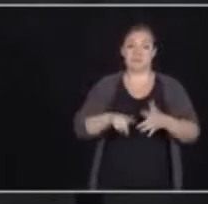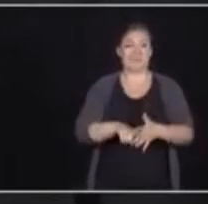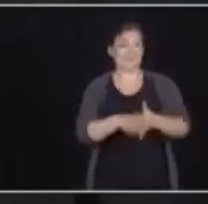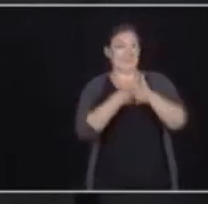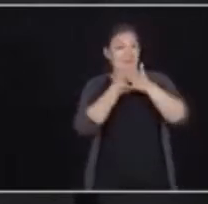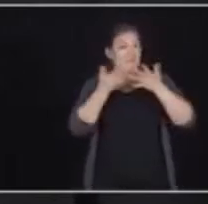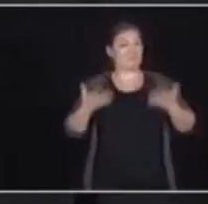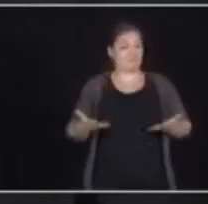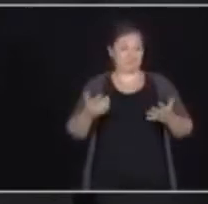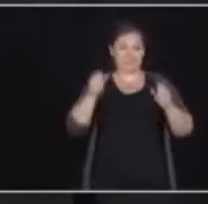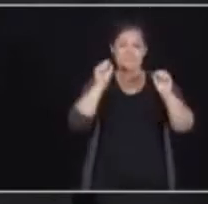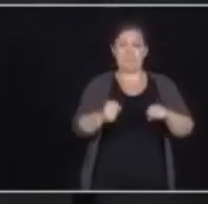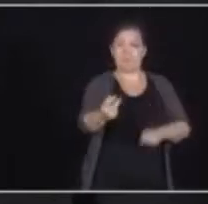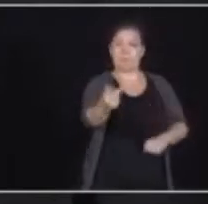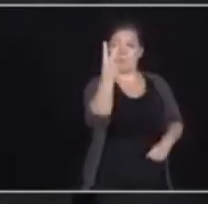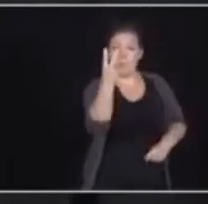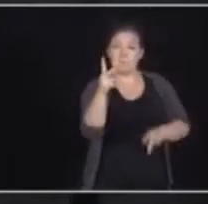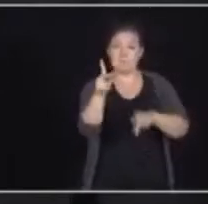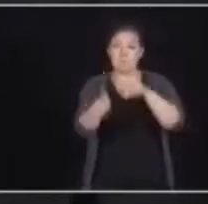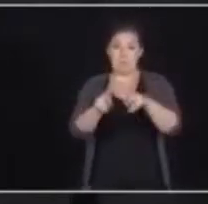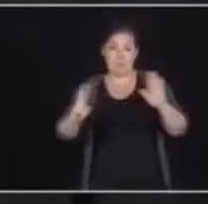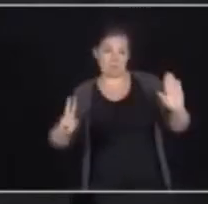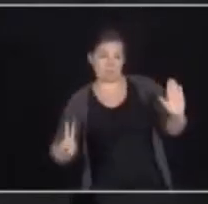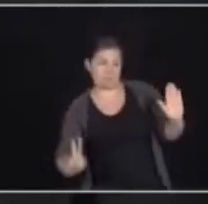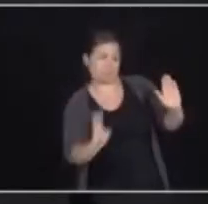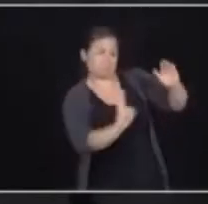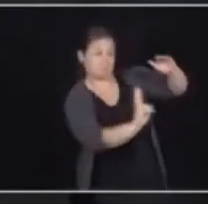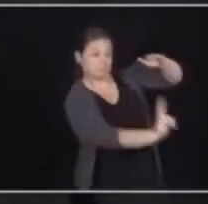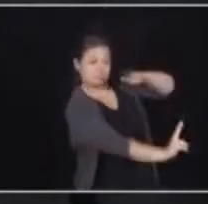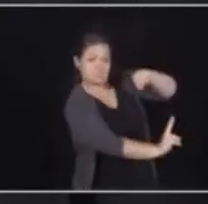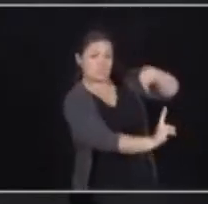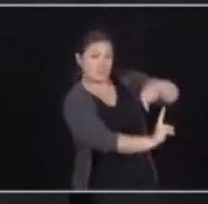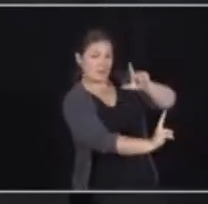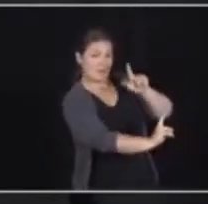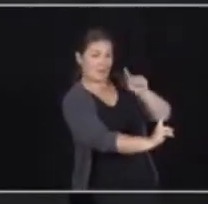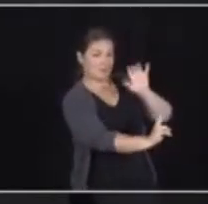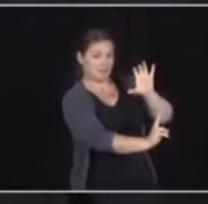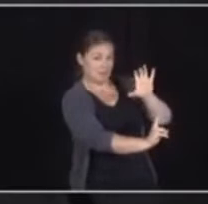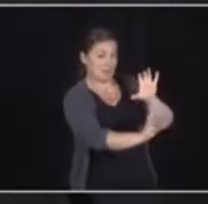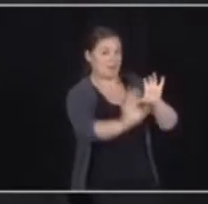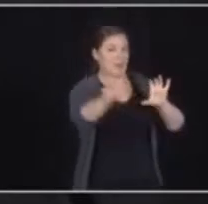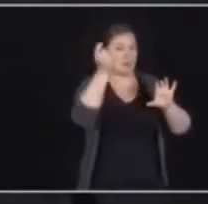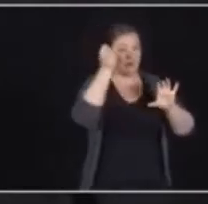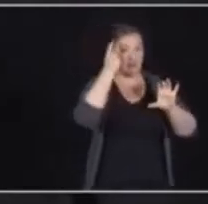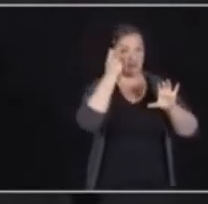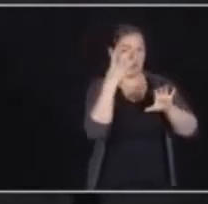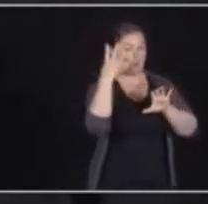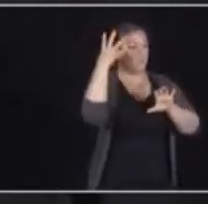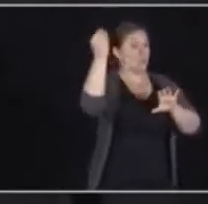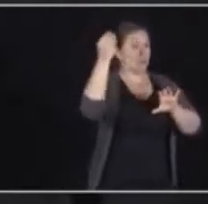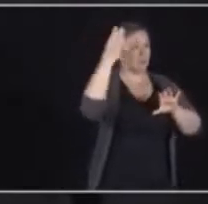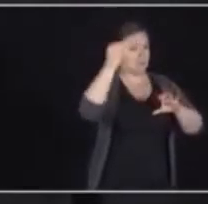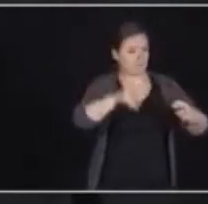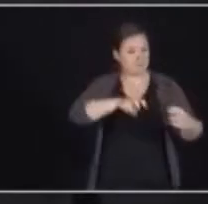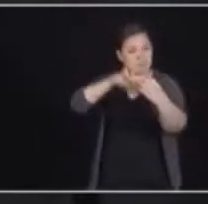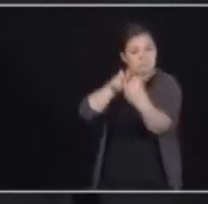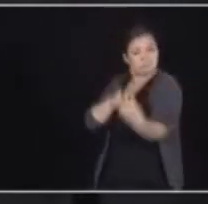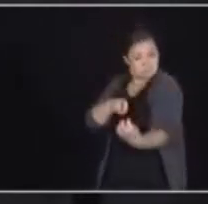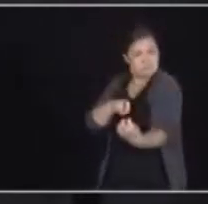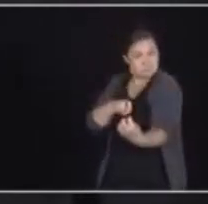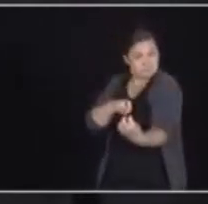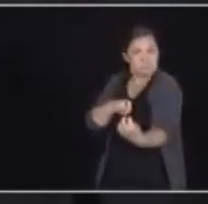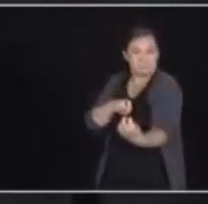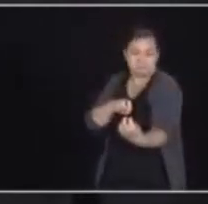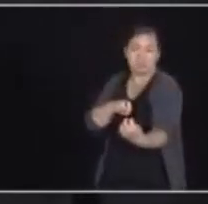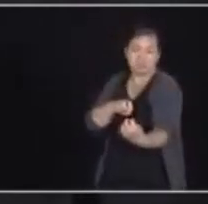at a time can now visit a loved one in long-term care during an outdoor visit. Those visitors will no longer be